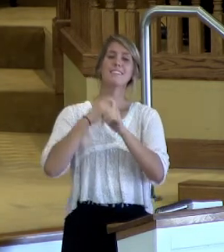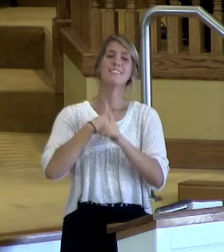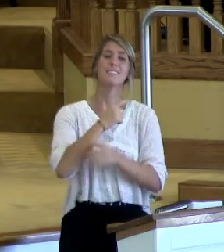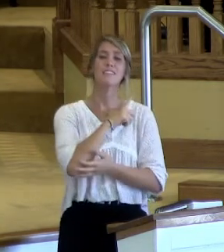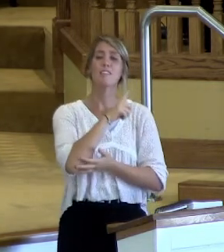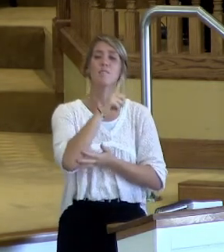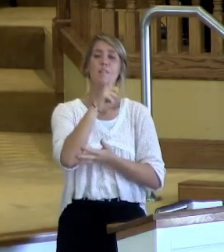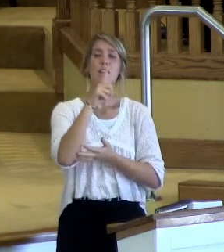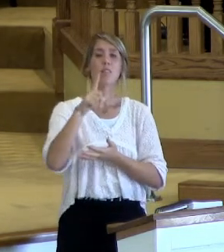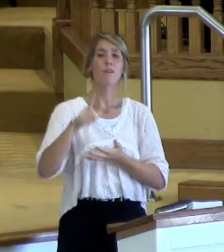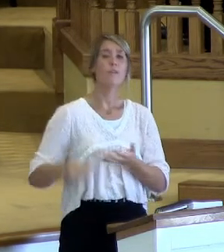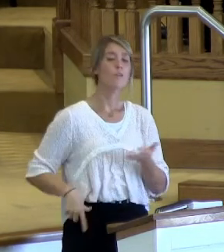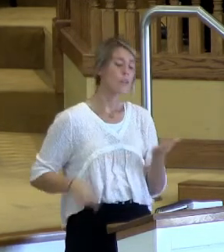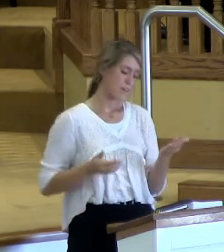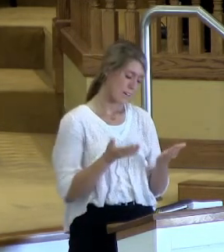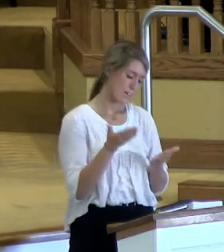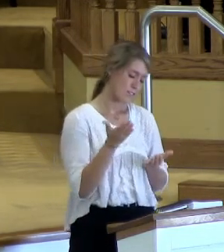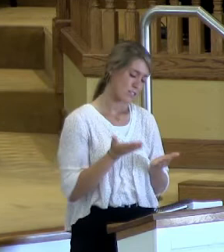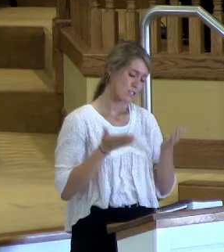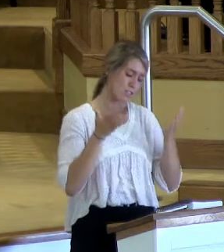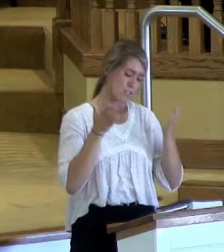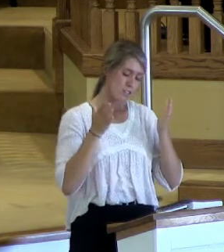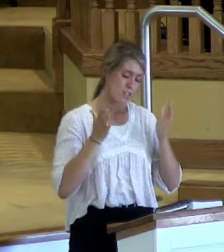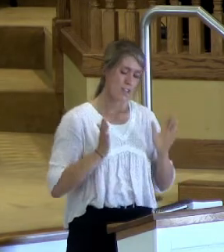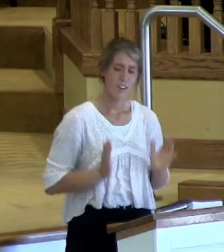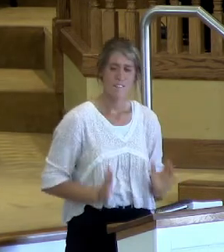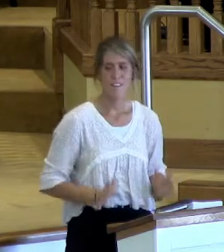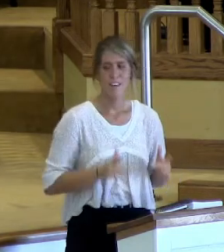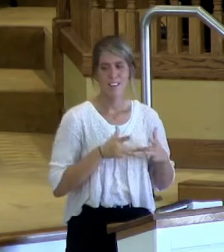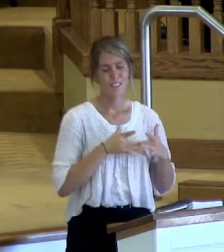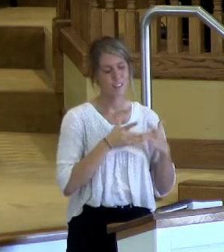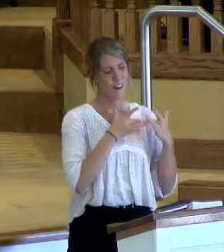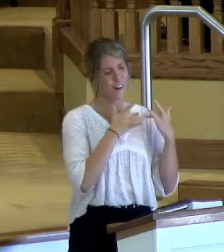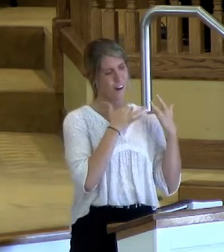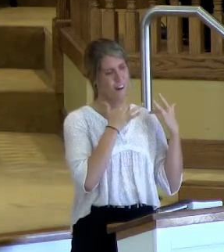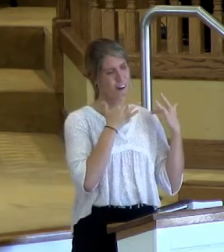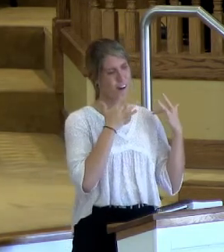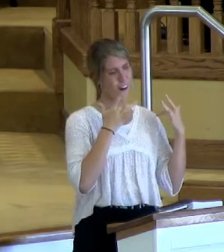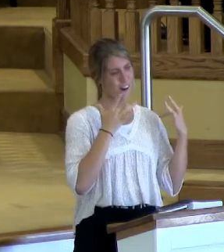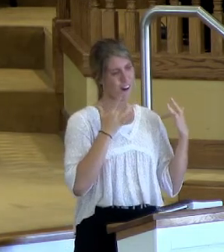heart. Give me, Lord, a servant's